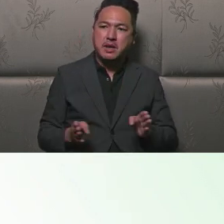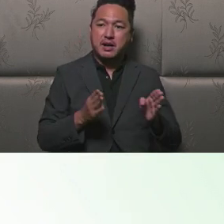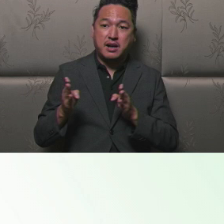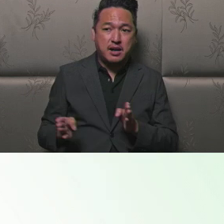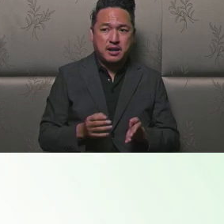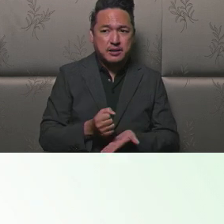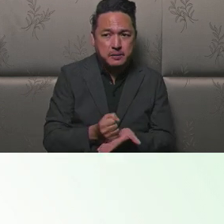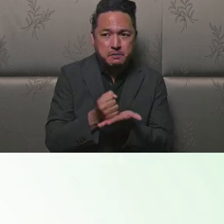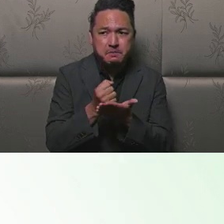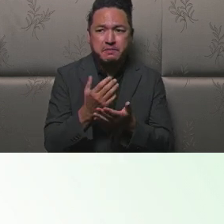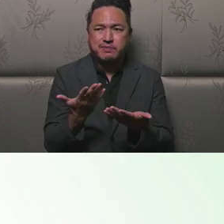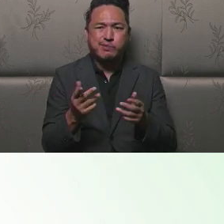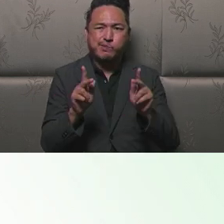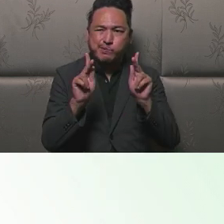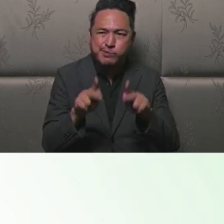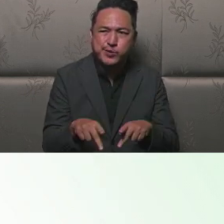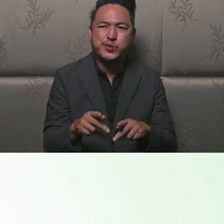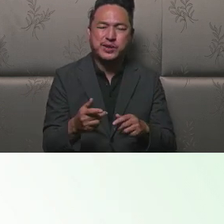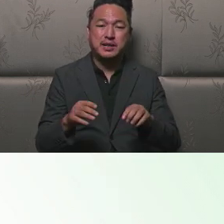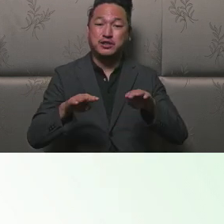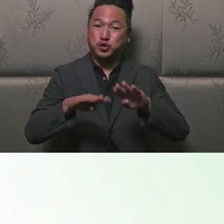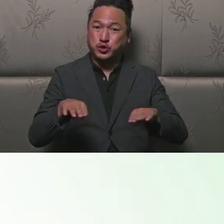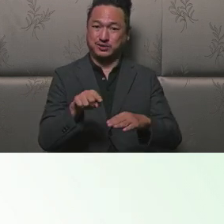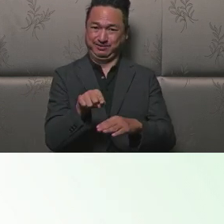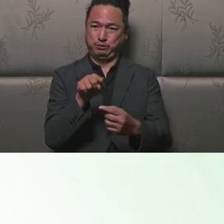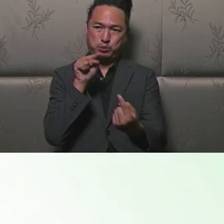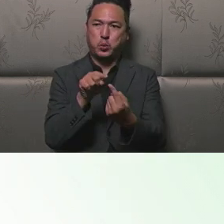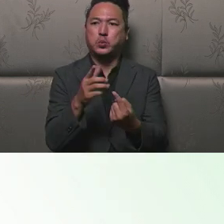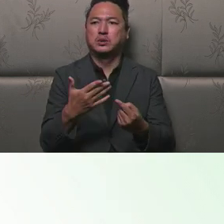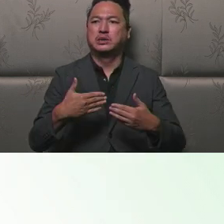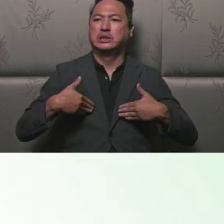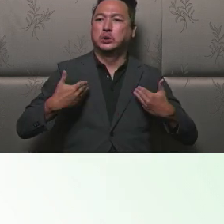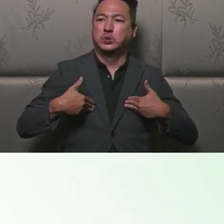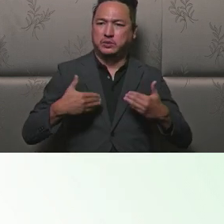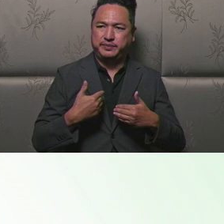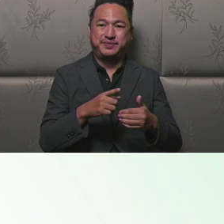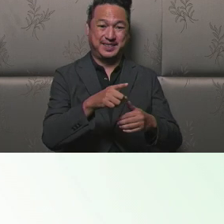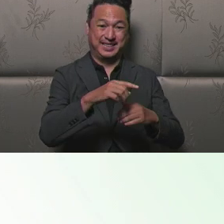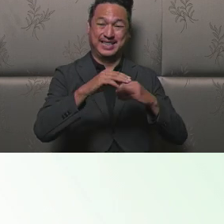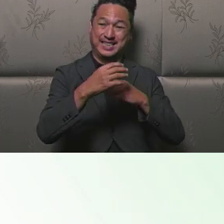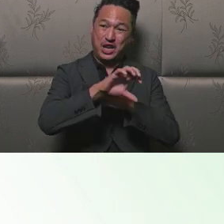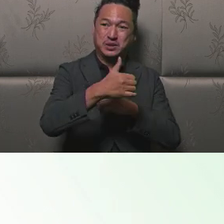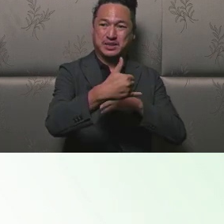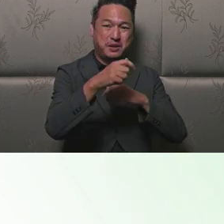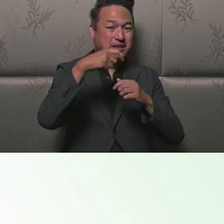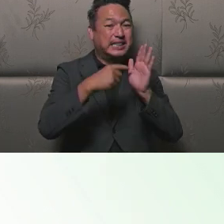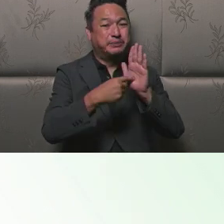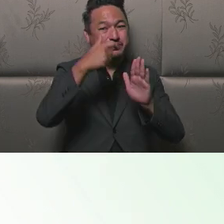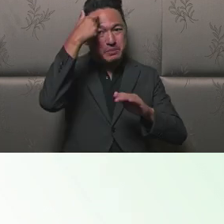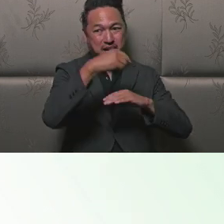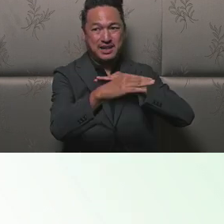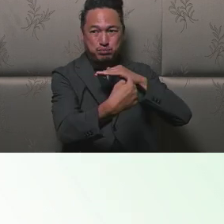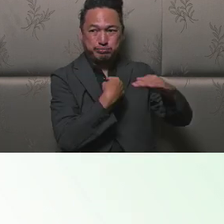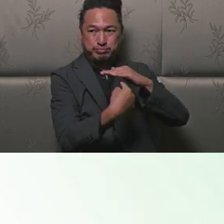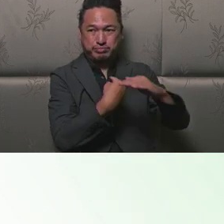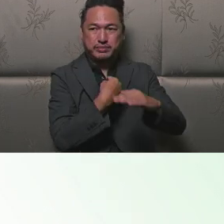in a public school? This can make a range of difference. I just spoke about the certification, so if a refugee child is